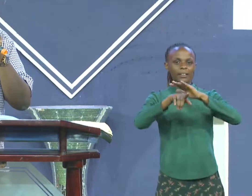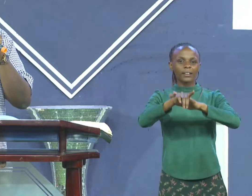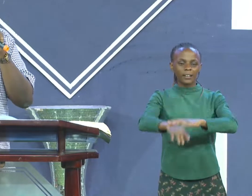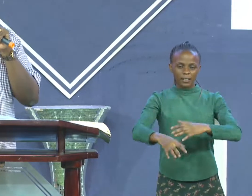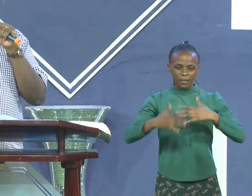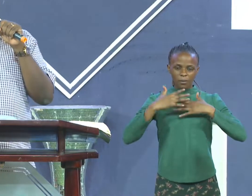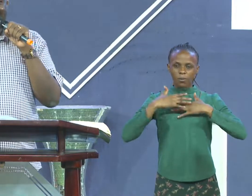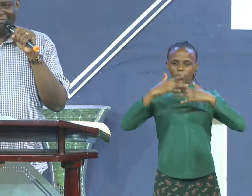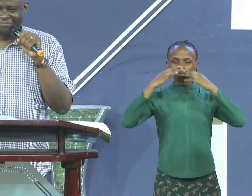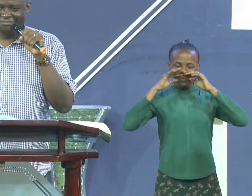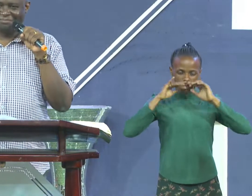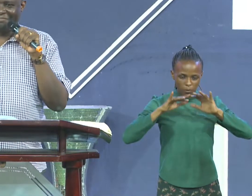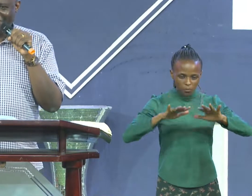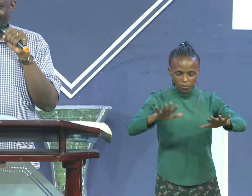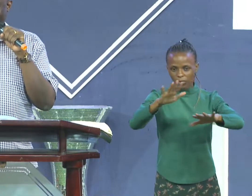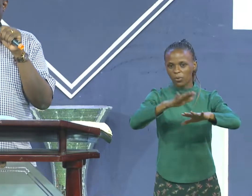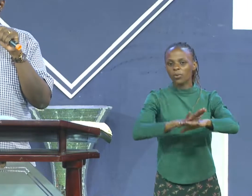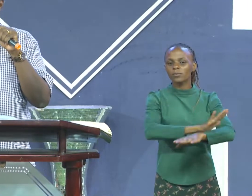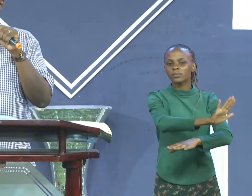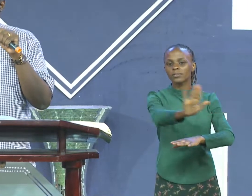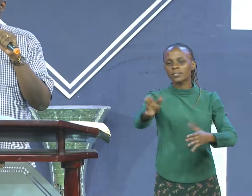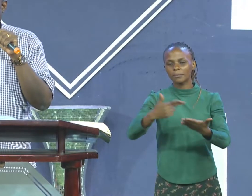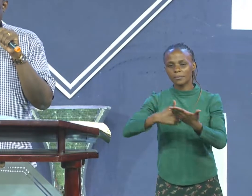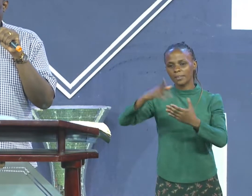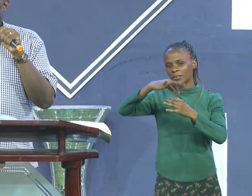Ghost. When they were